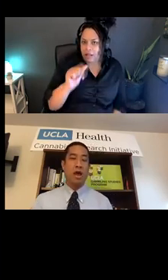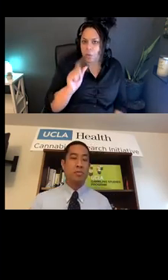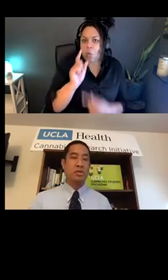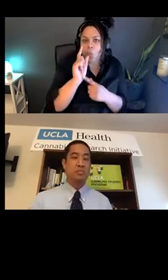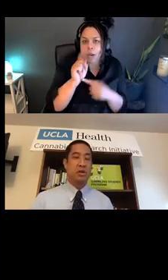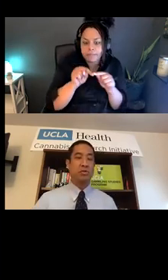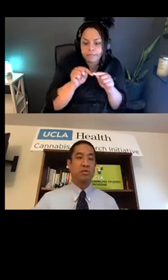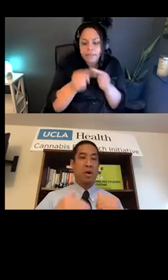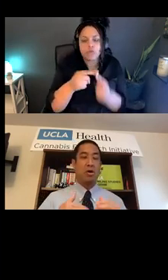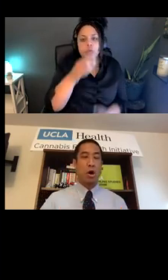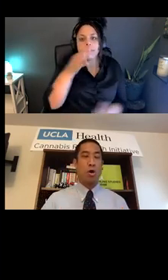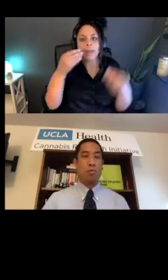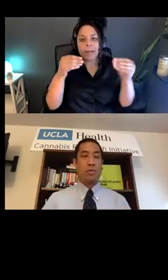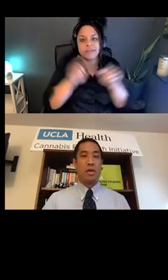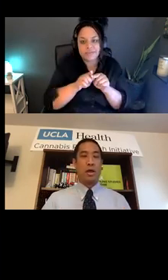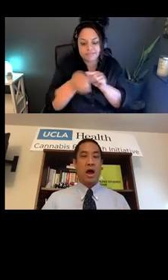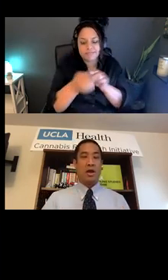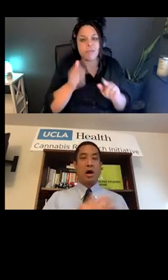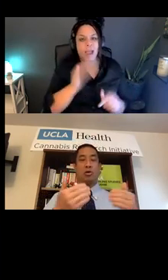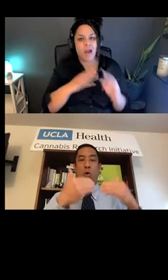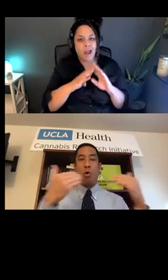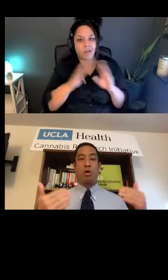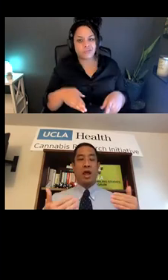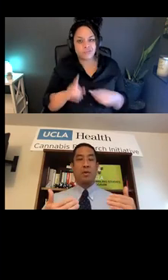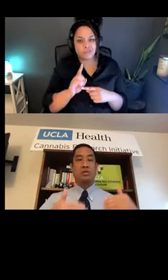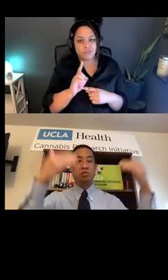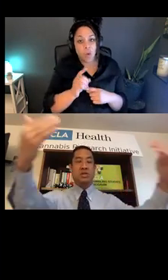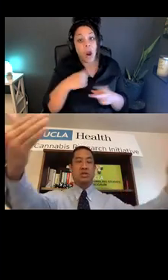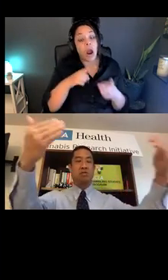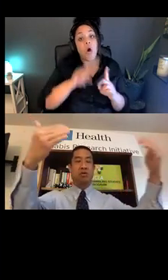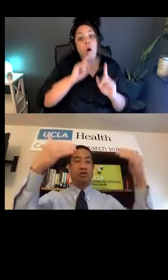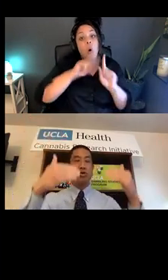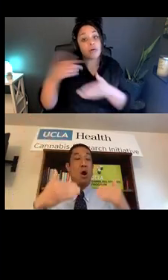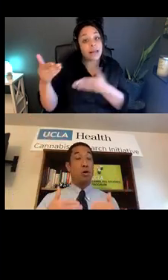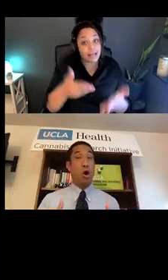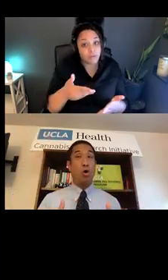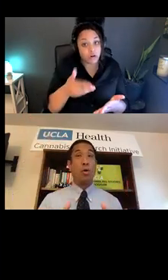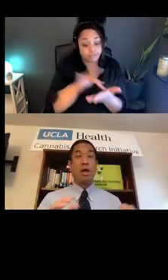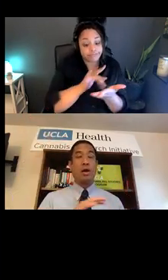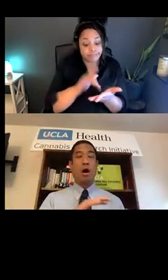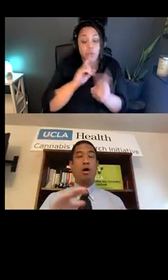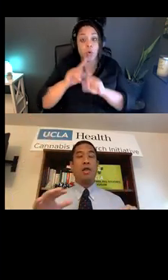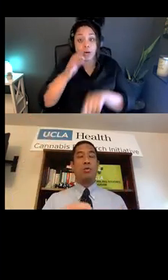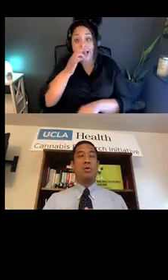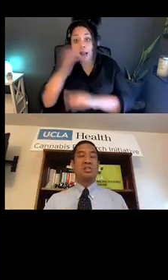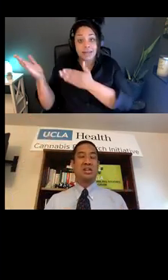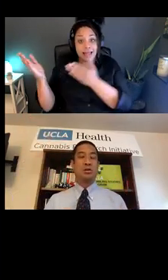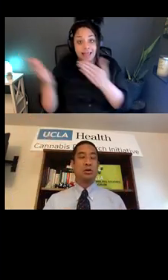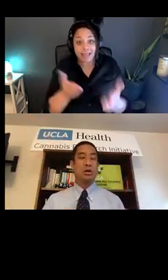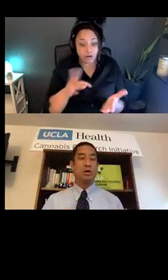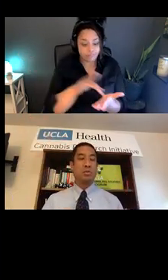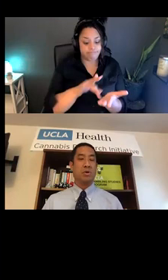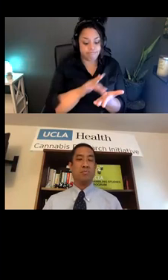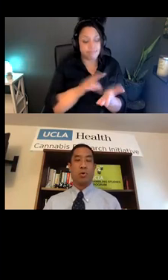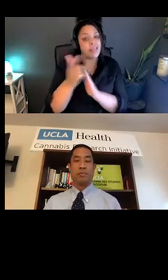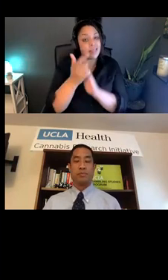local cannabis dispensary from our home. I could also order cannabis to be delivered to our home, and all that would be considered